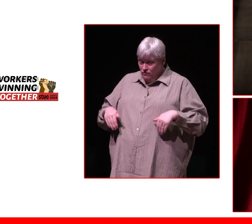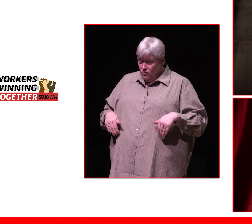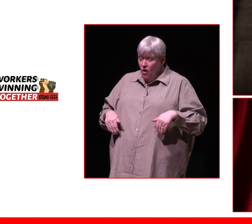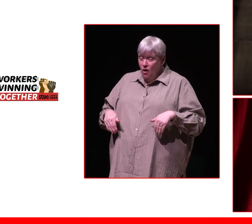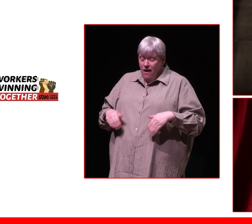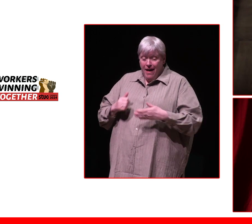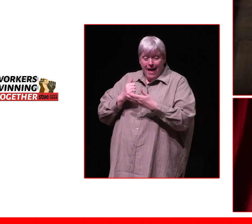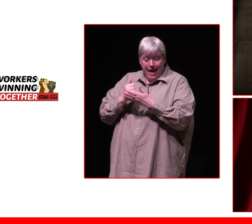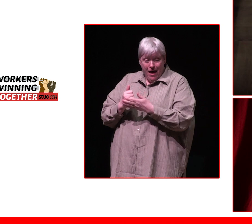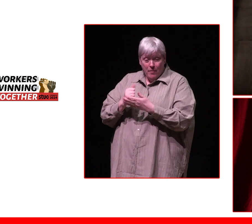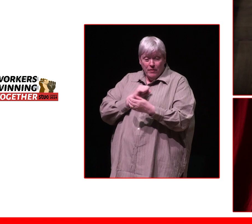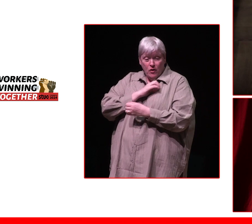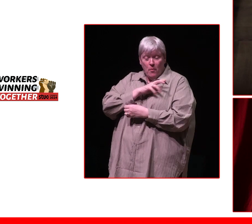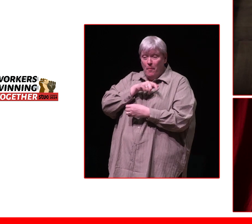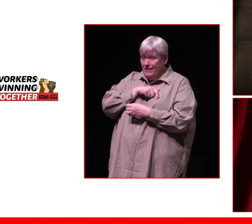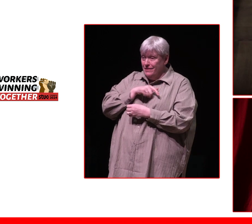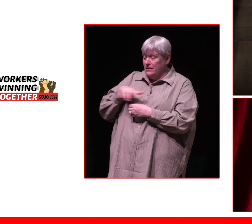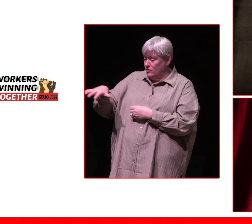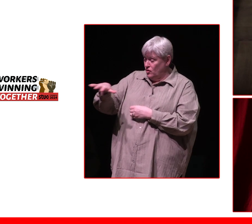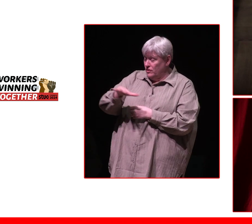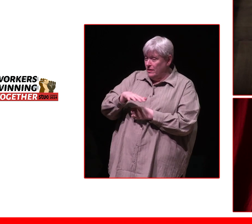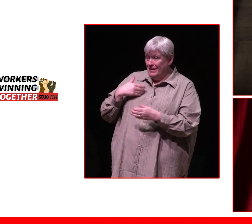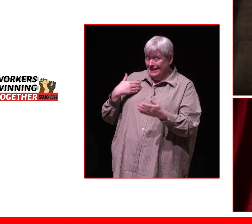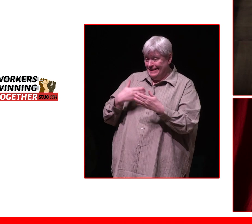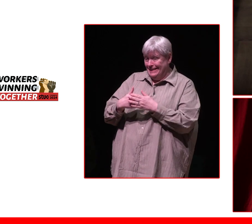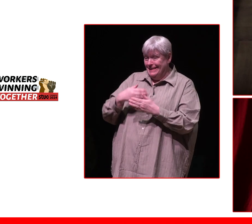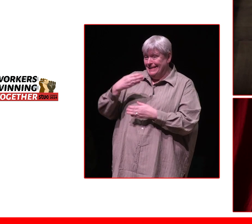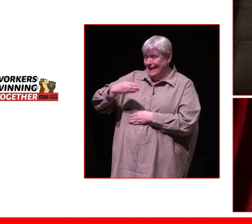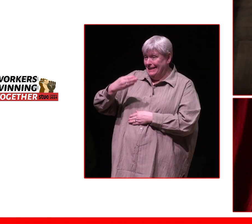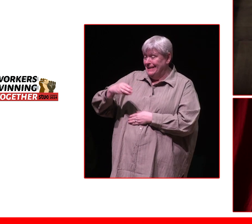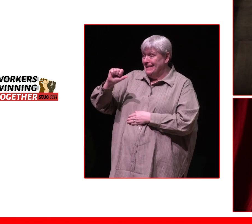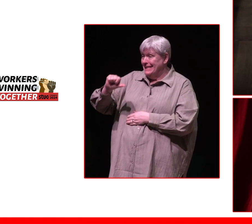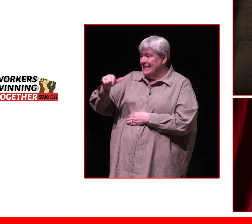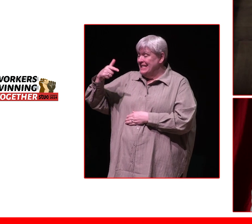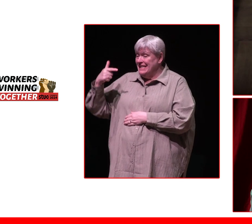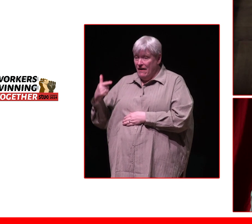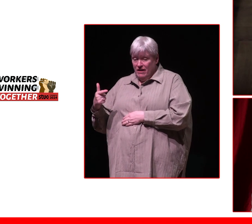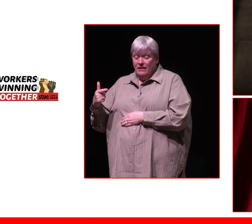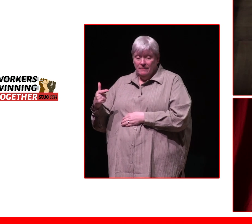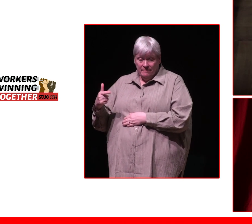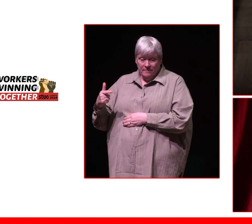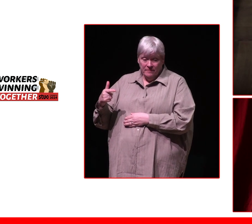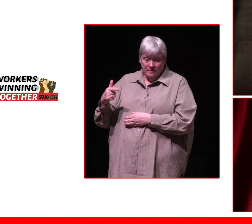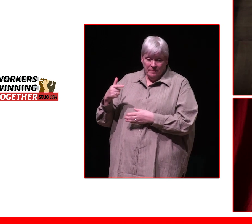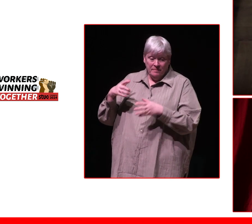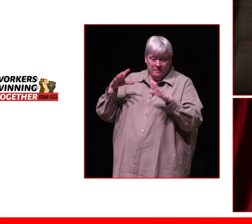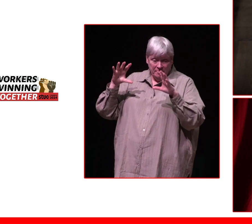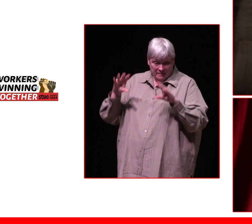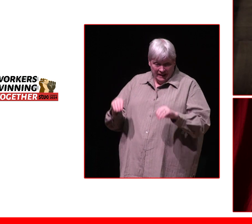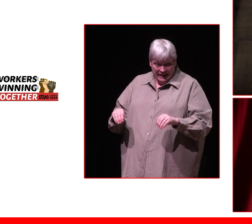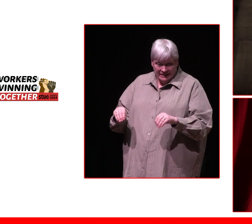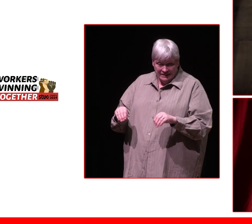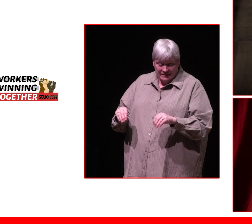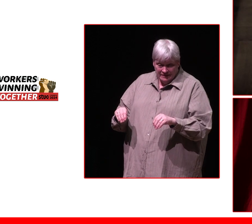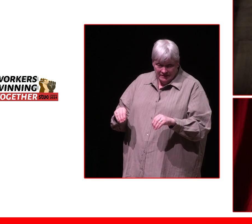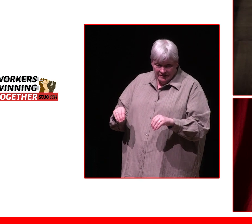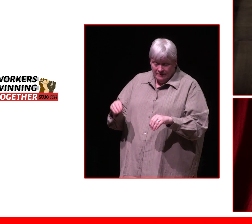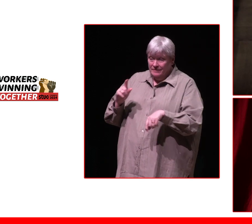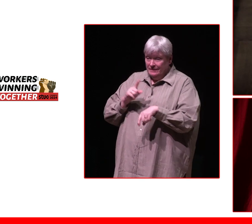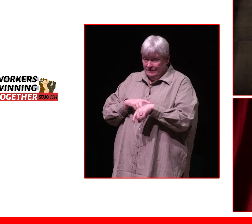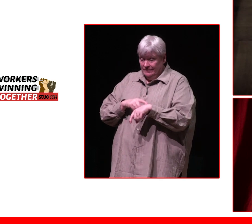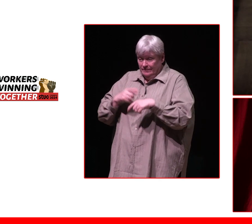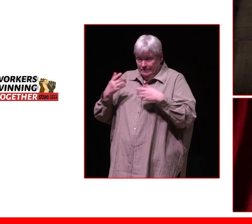the Palestinian territory since 1967 and end the apartheid regime. It's about